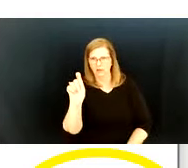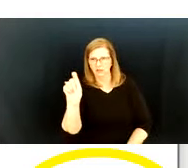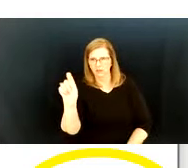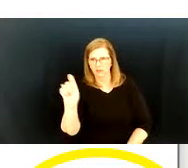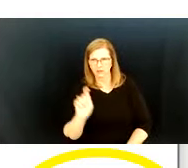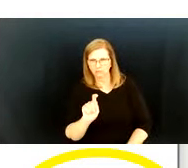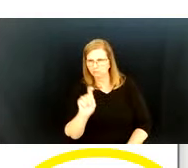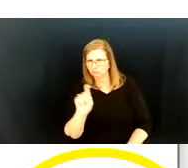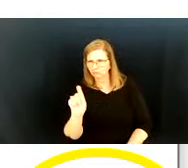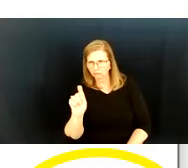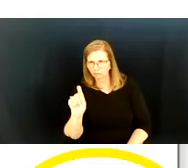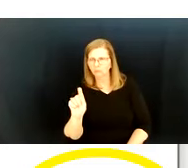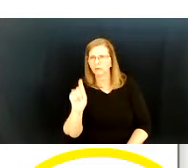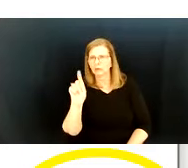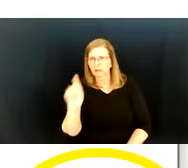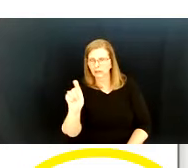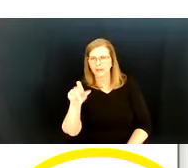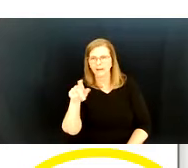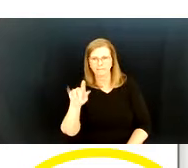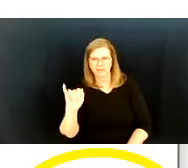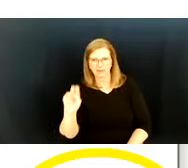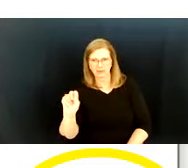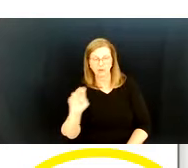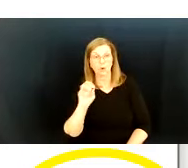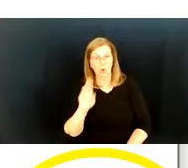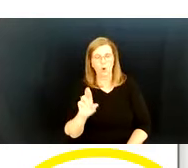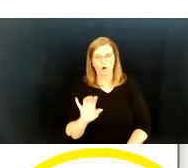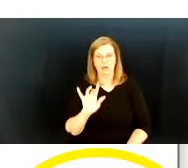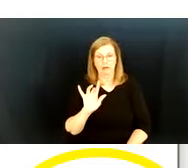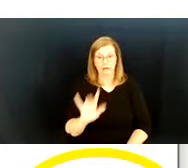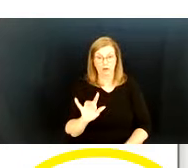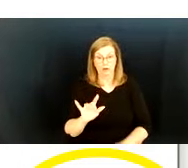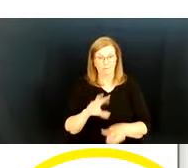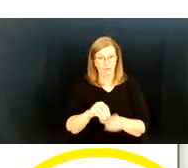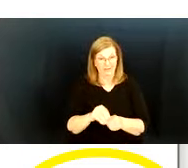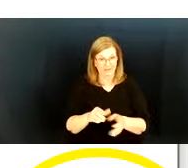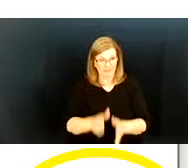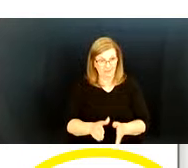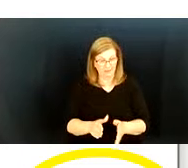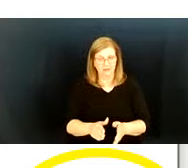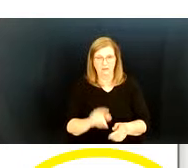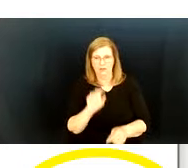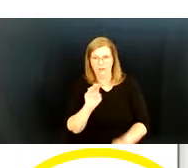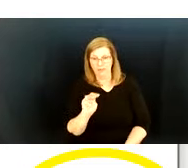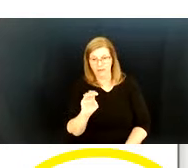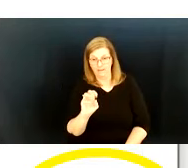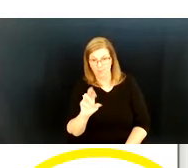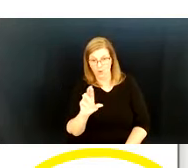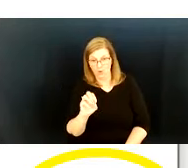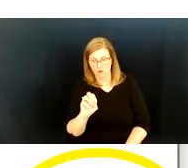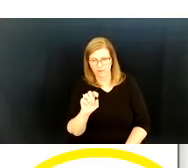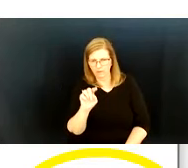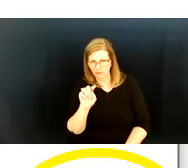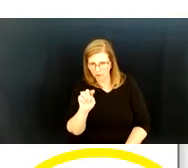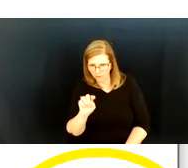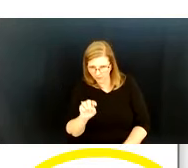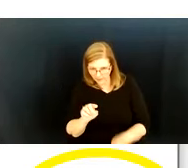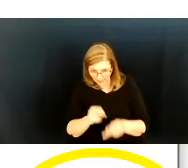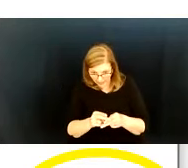video, or clicking on participants, then more, next to the name you see starting with interpreter and pin